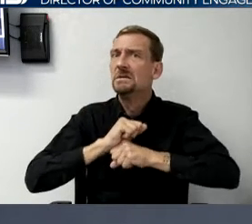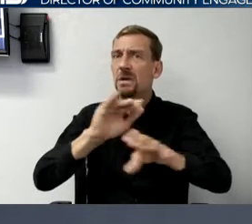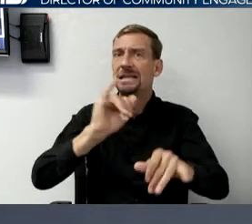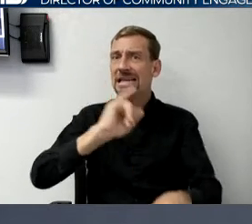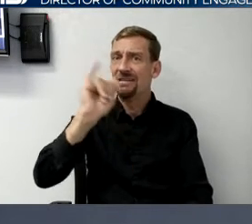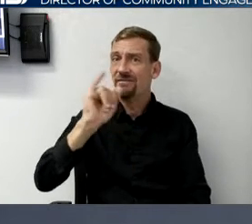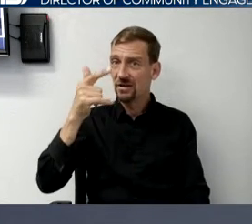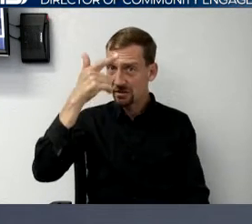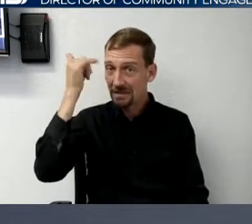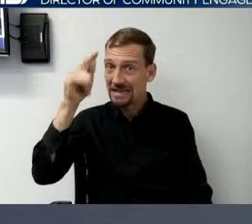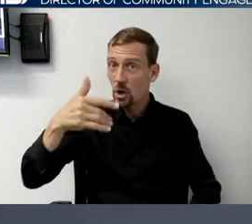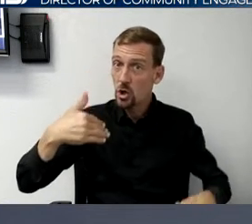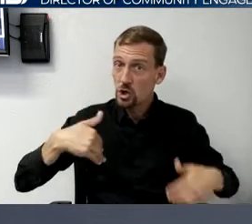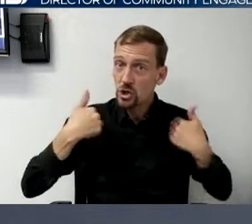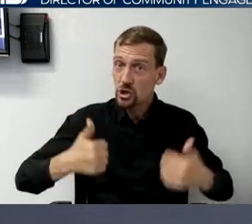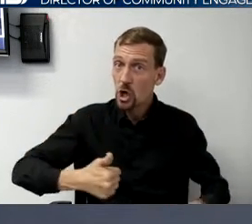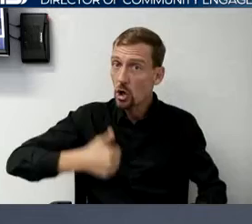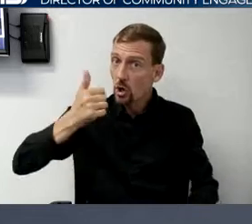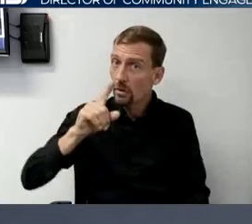are younger?